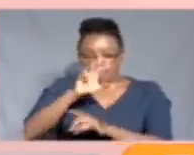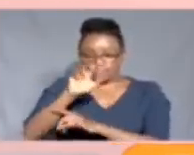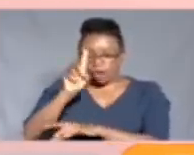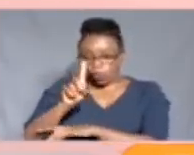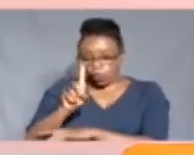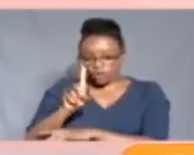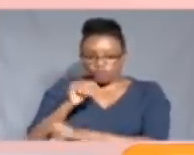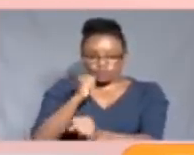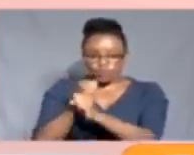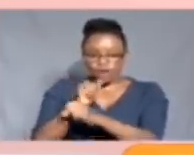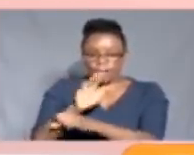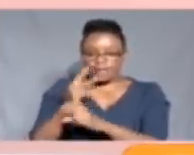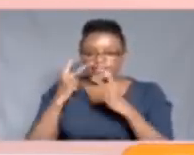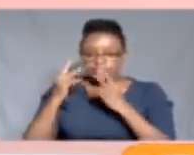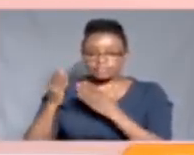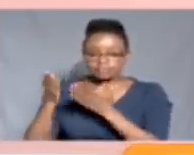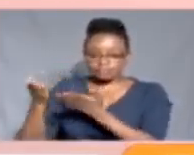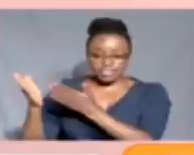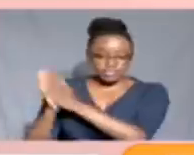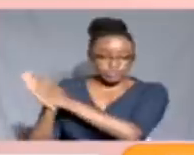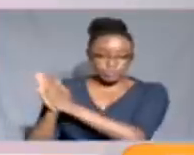her runs, and here's her story.